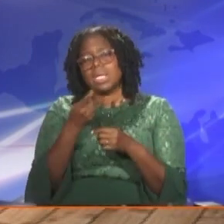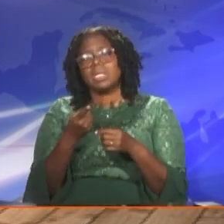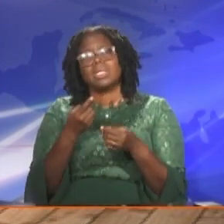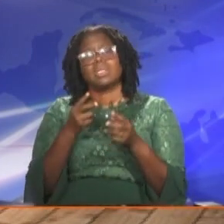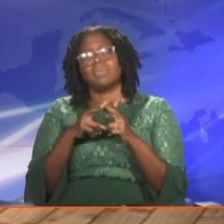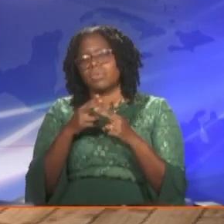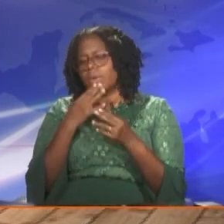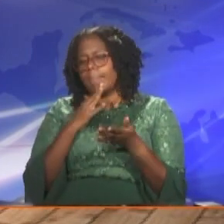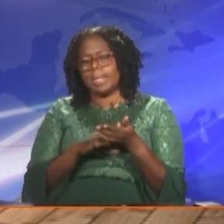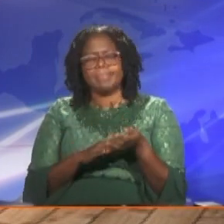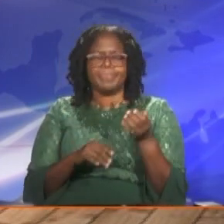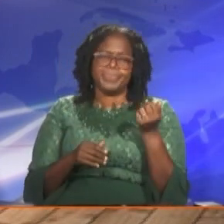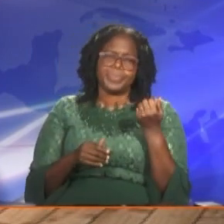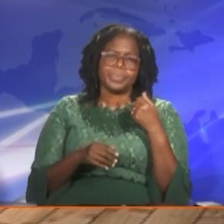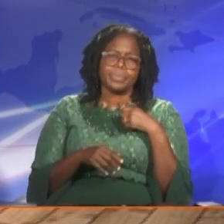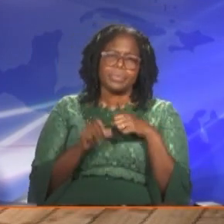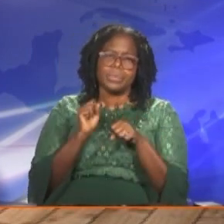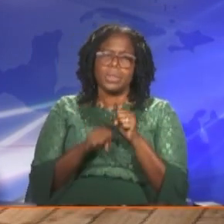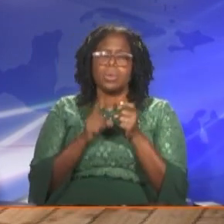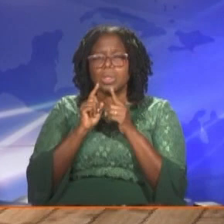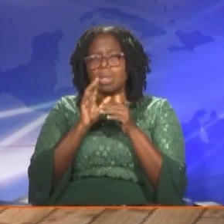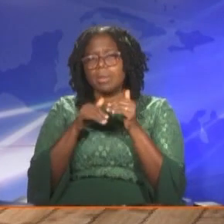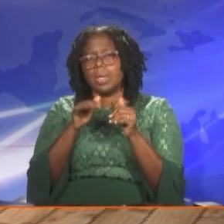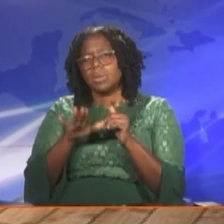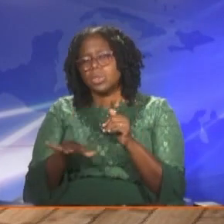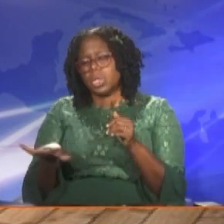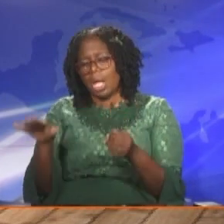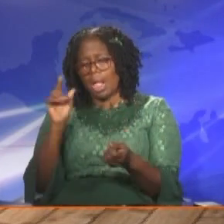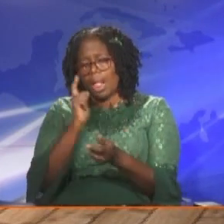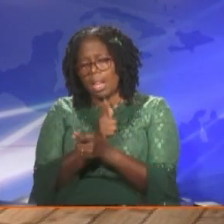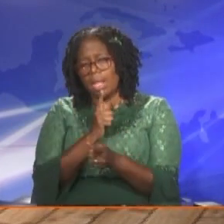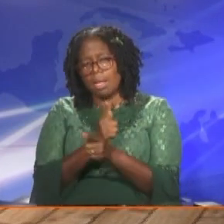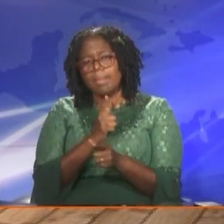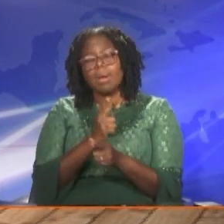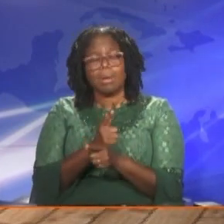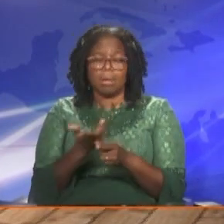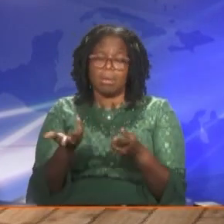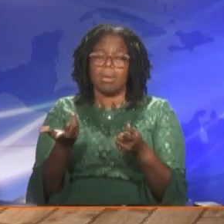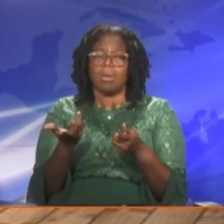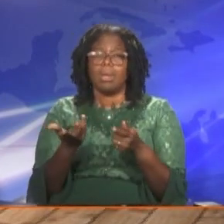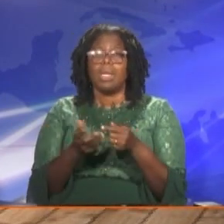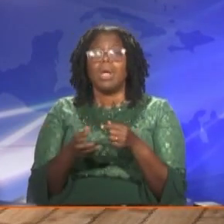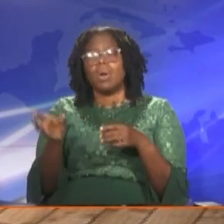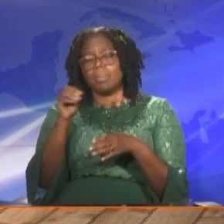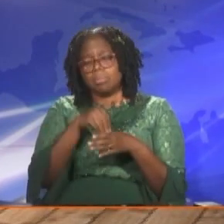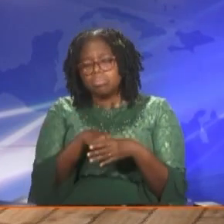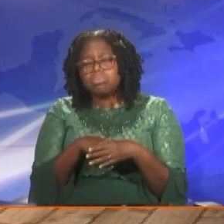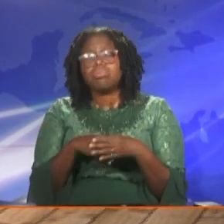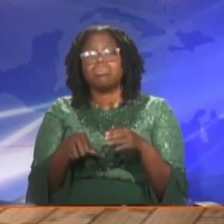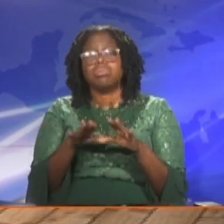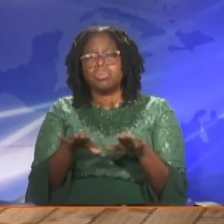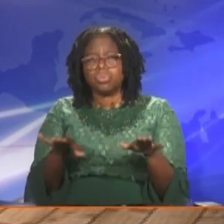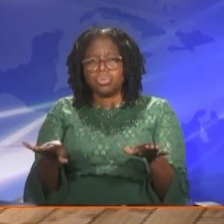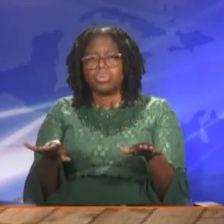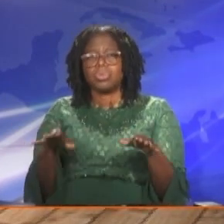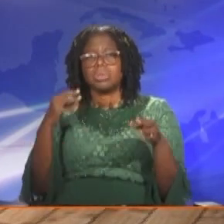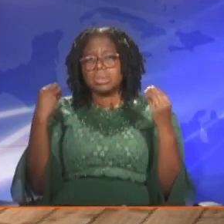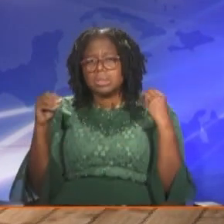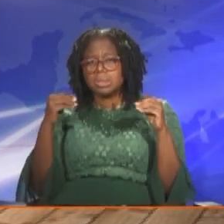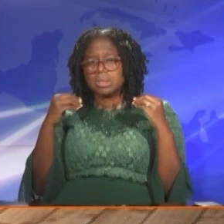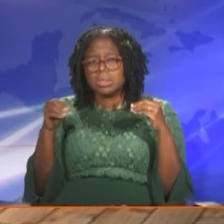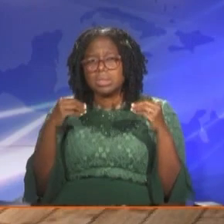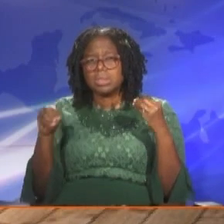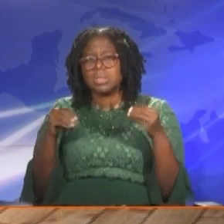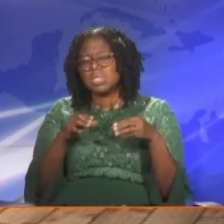labor, such as trafficking of children, or engaging children in the sale of